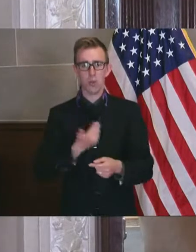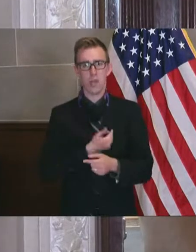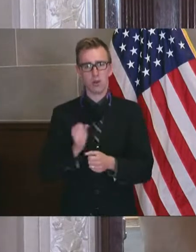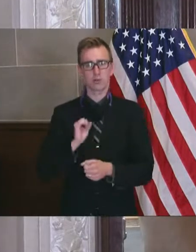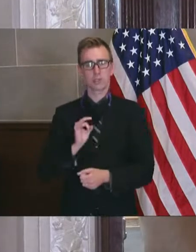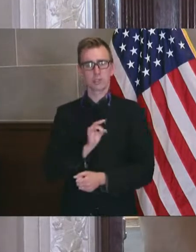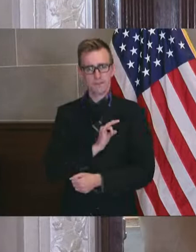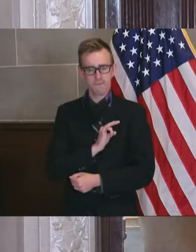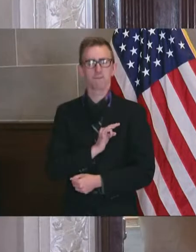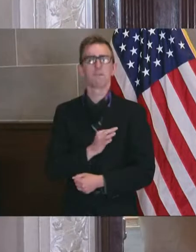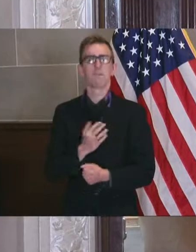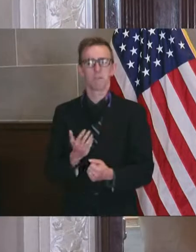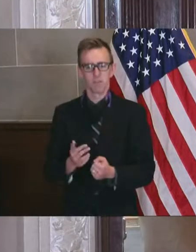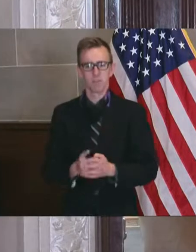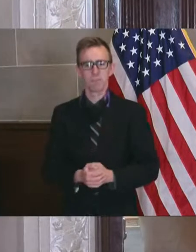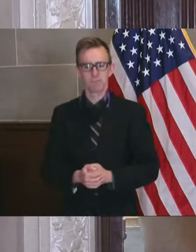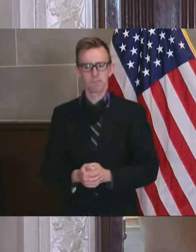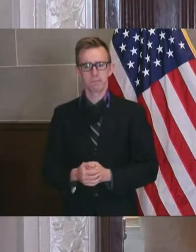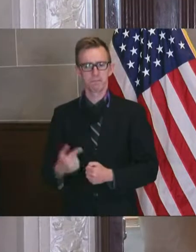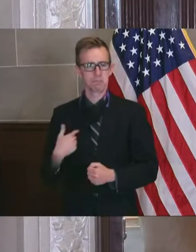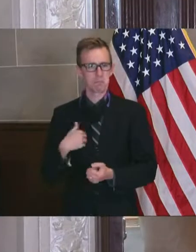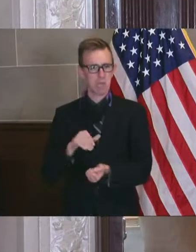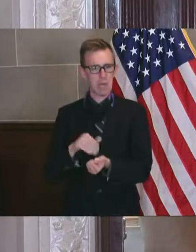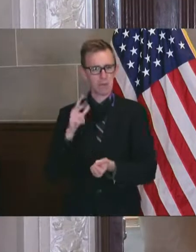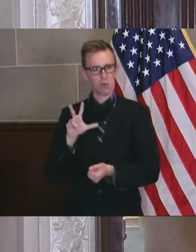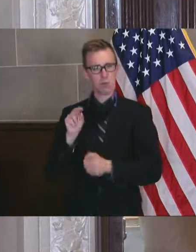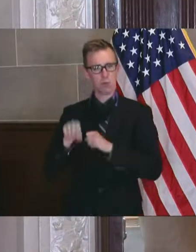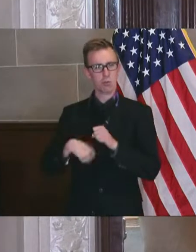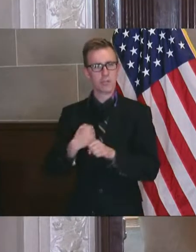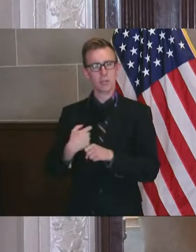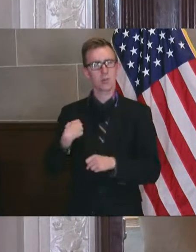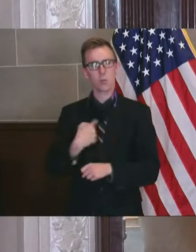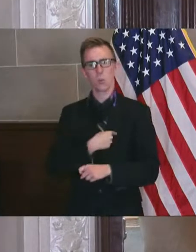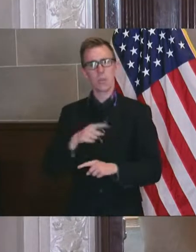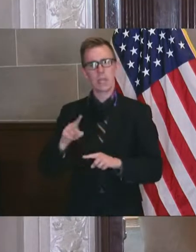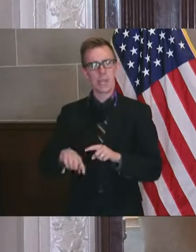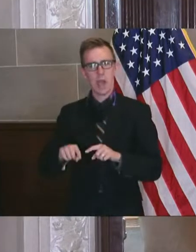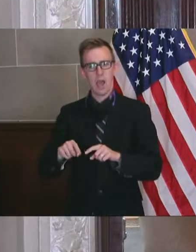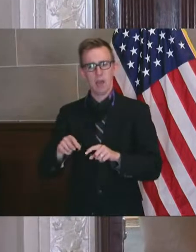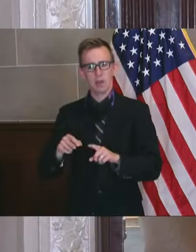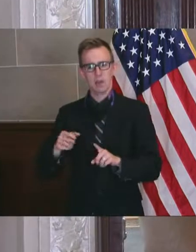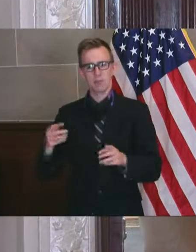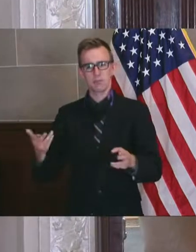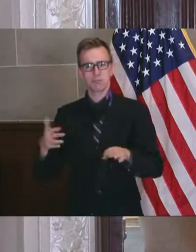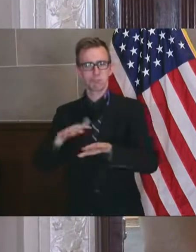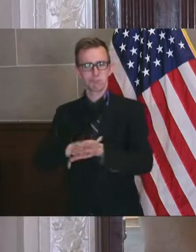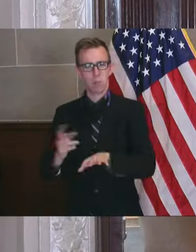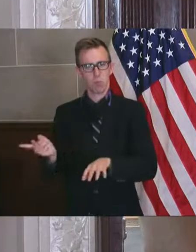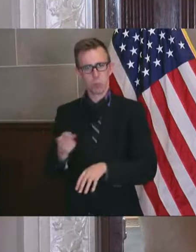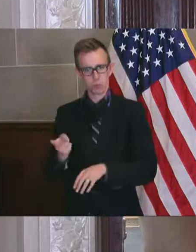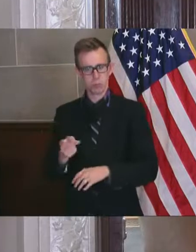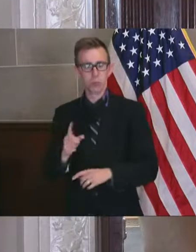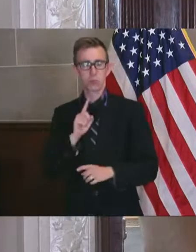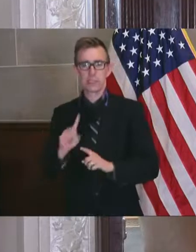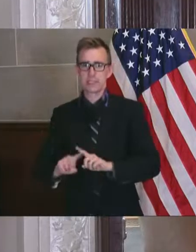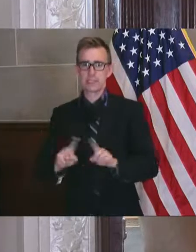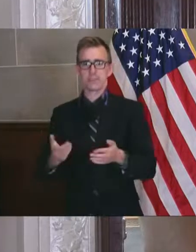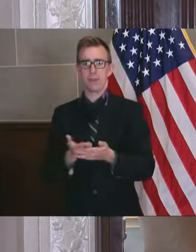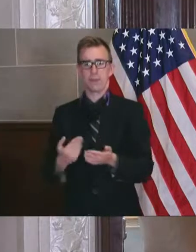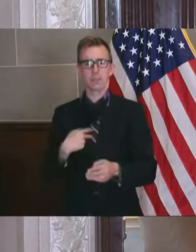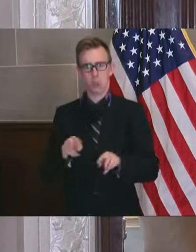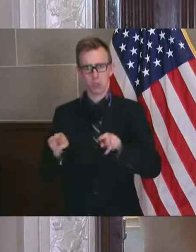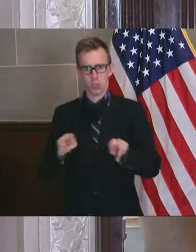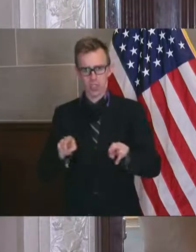staff that having practiced medicine for 30 years, we could not conflate the two, that they're two very different things that we're looking